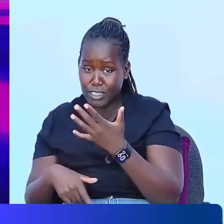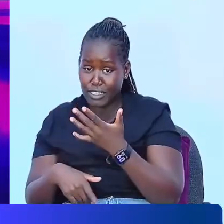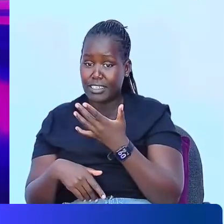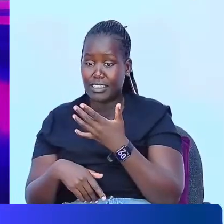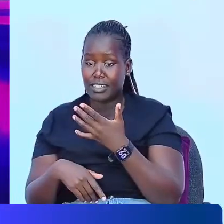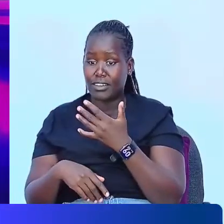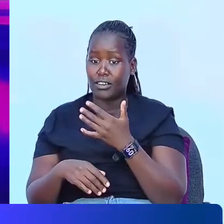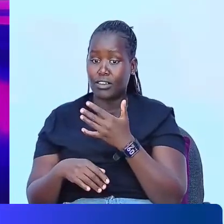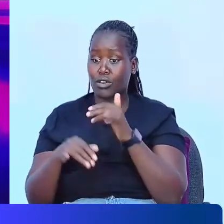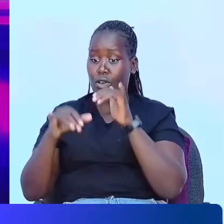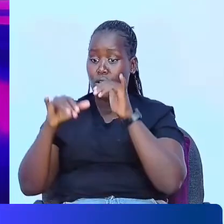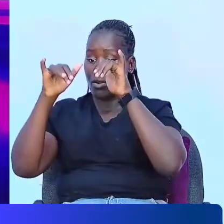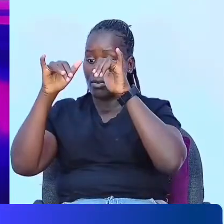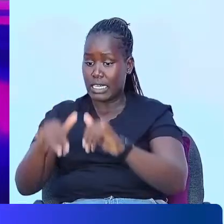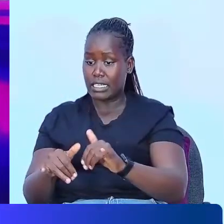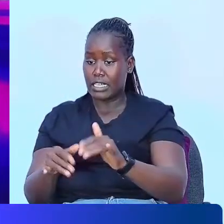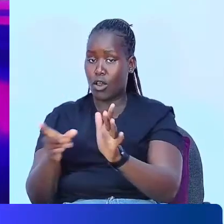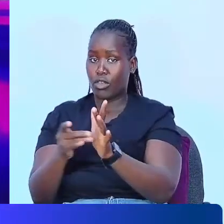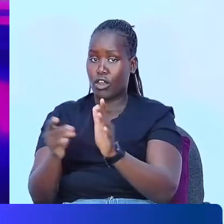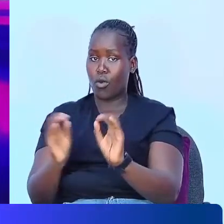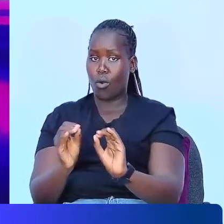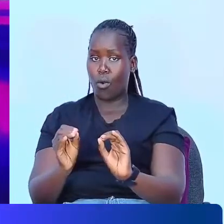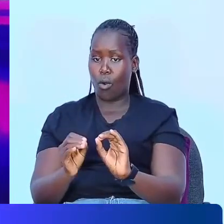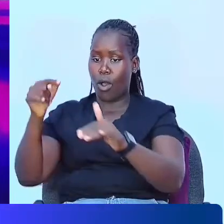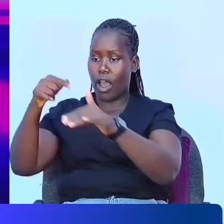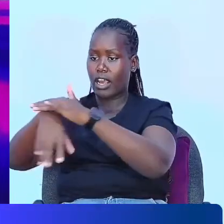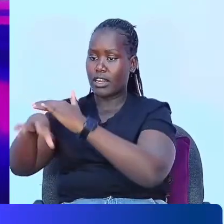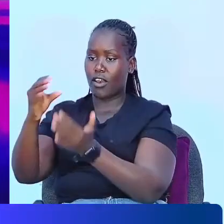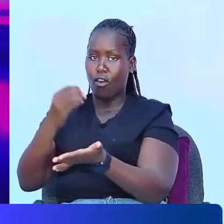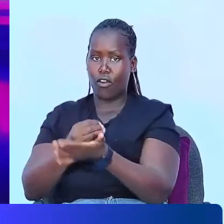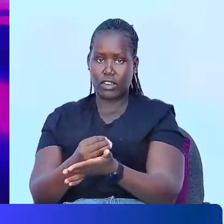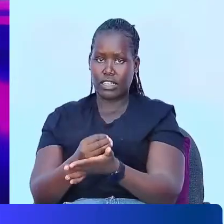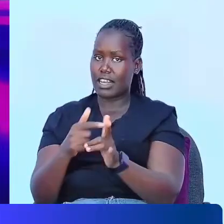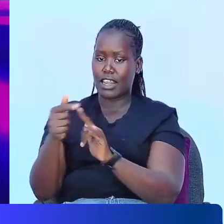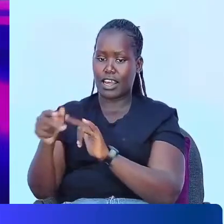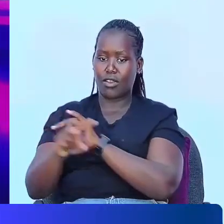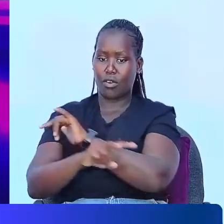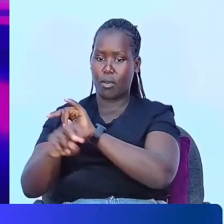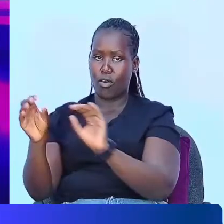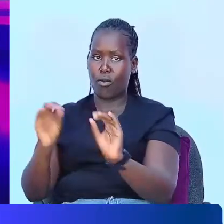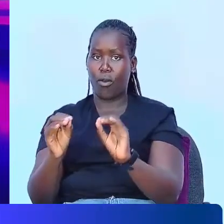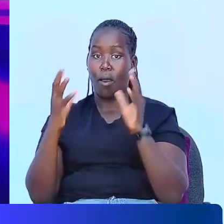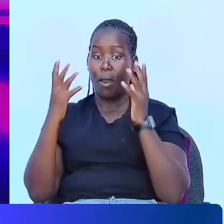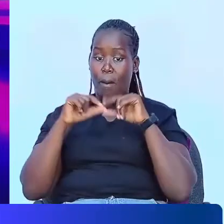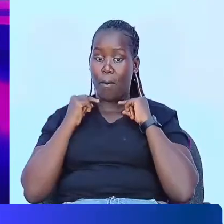usibaki kwa mlango, ingia ndani ya ofisi na hautaibiwa.